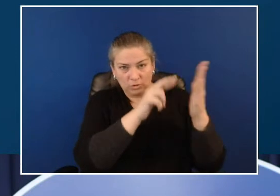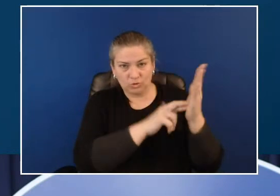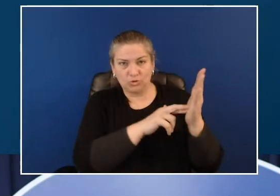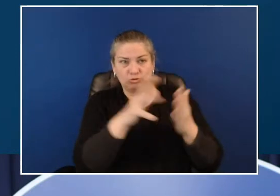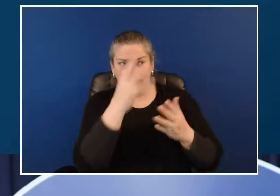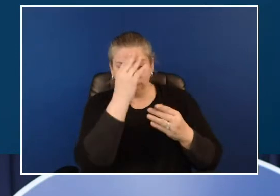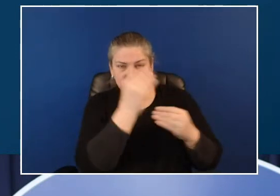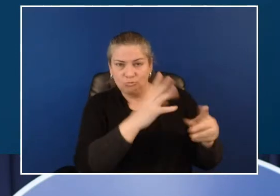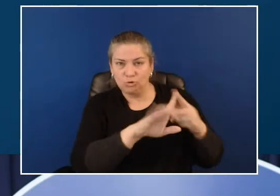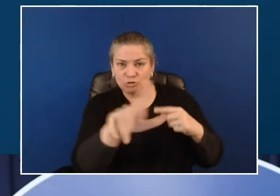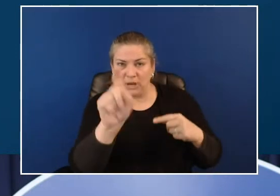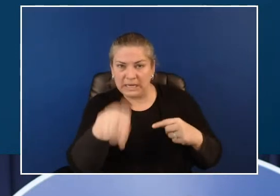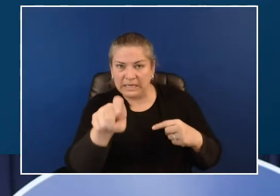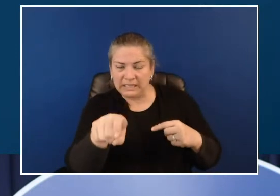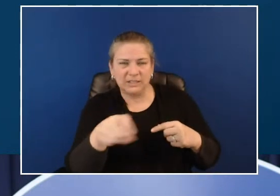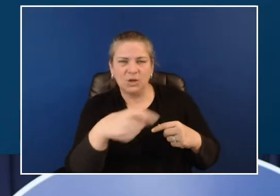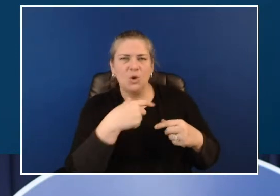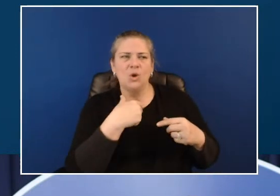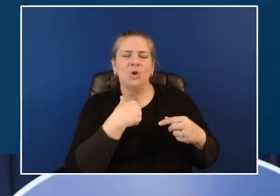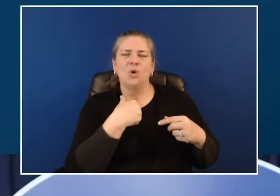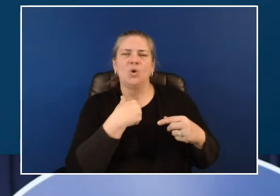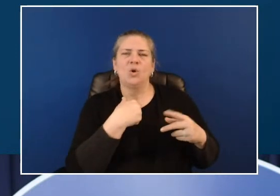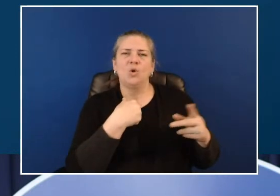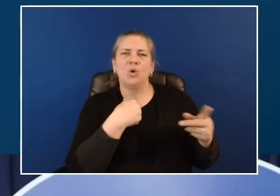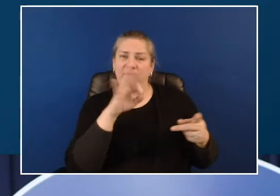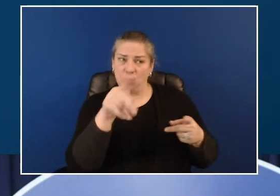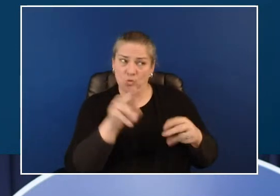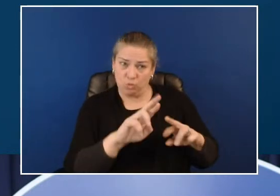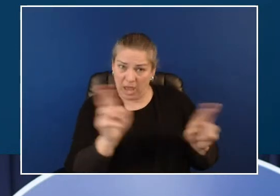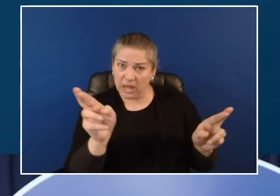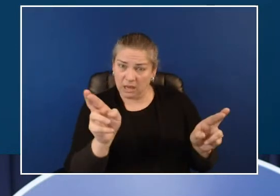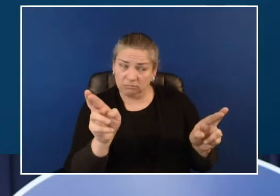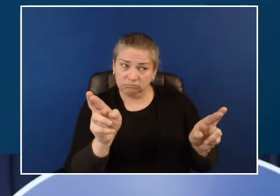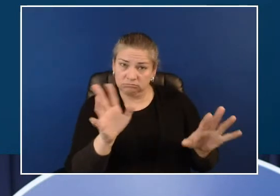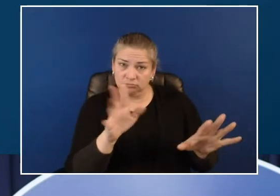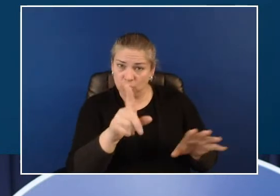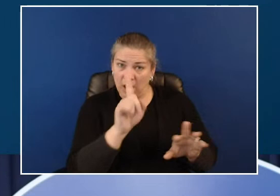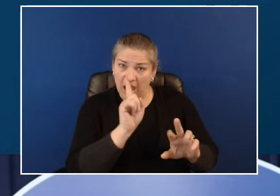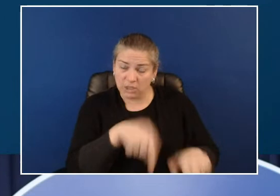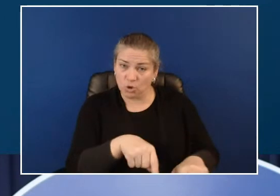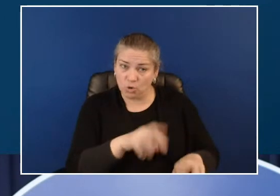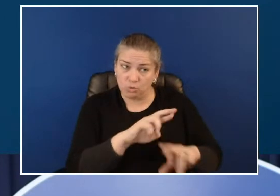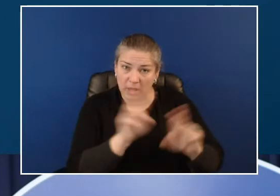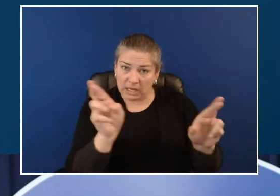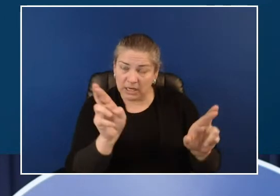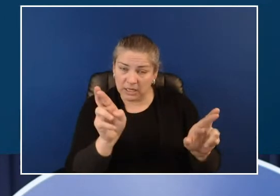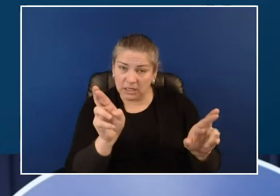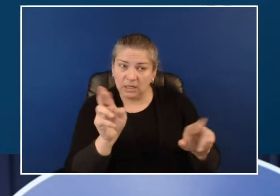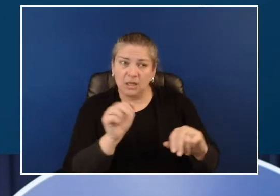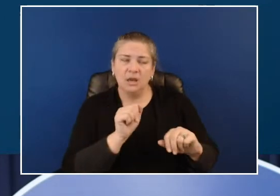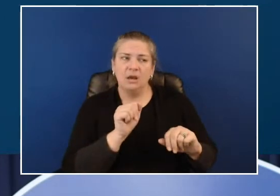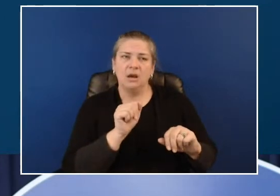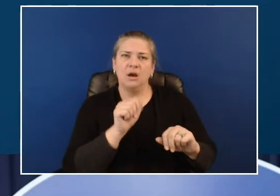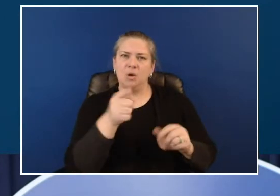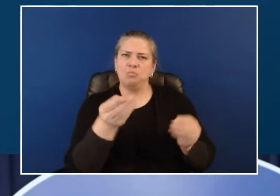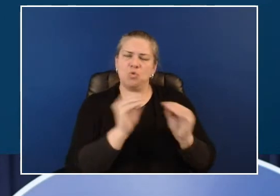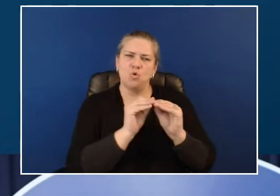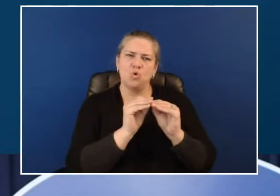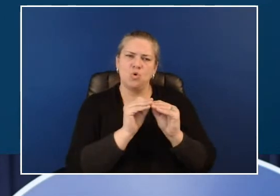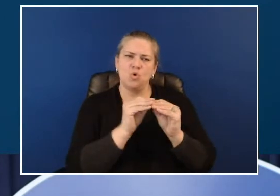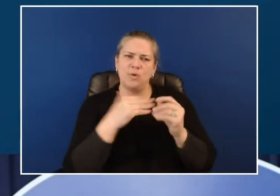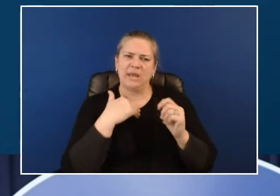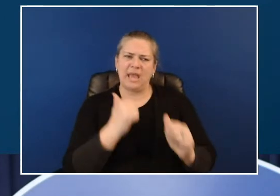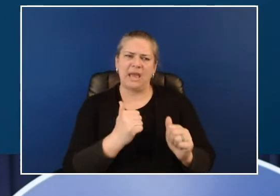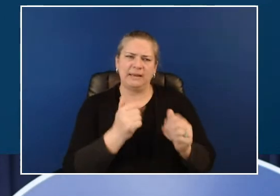want to call it the needle in the haystack, but those who are ready, to answer the call and to therefore be able to be more efficient in getting